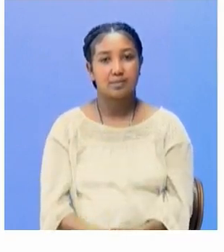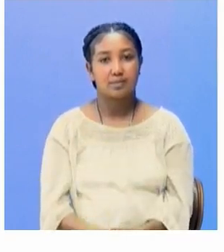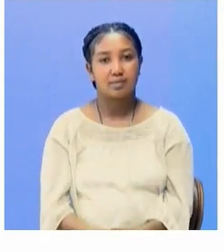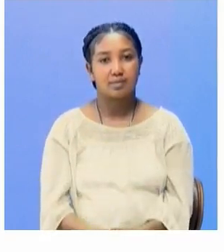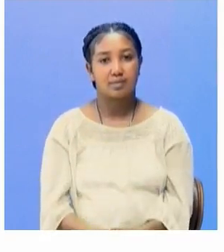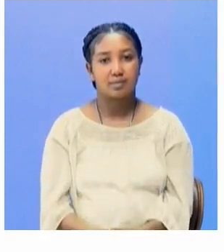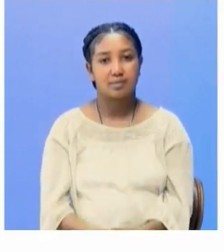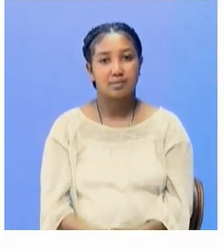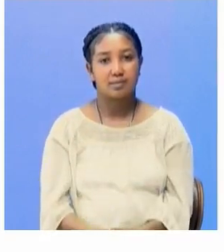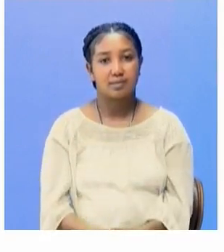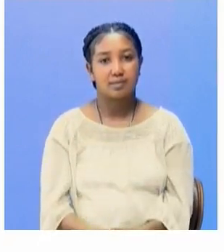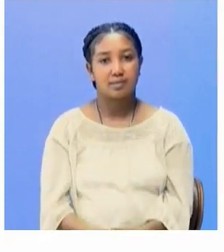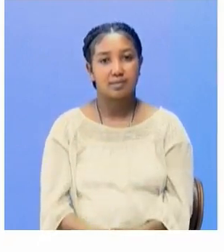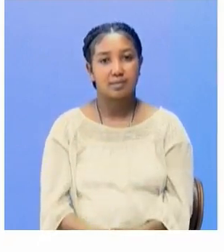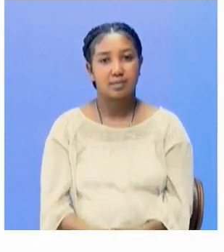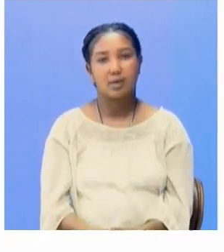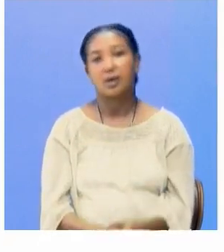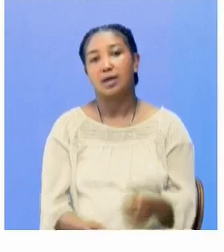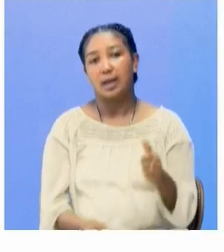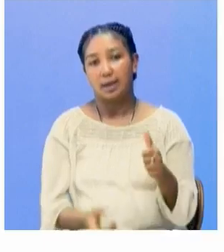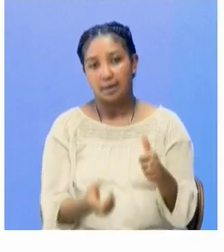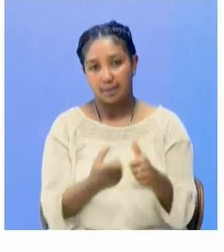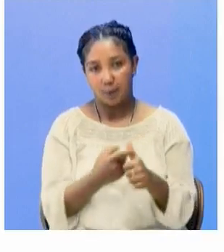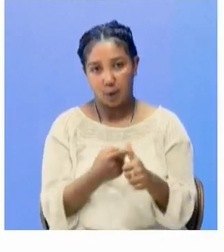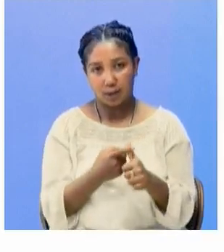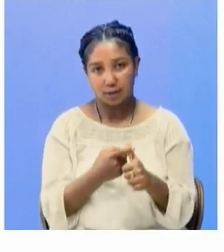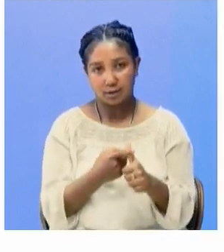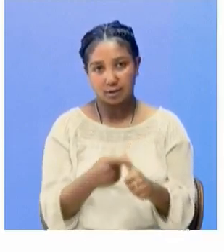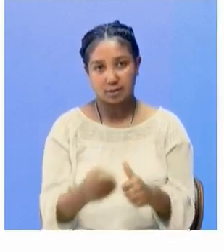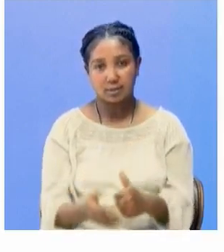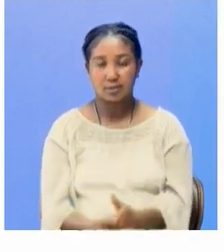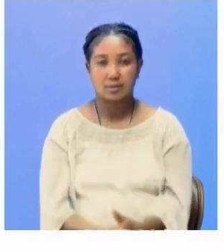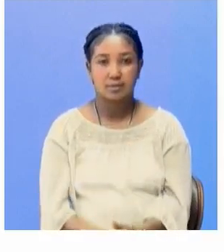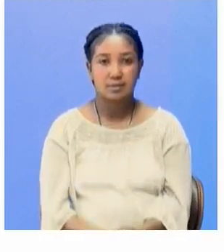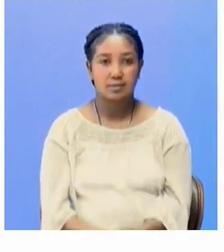Number 1,